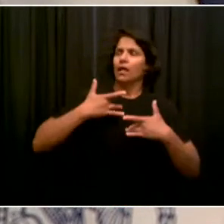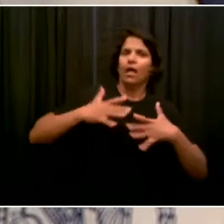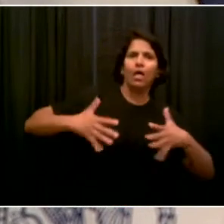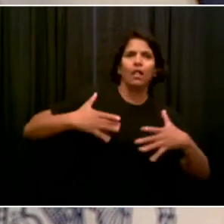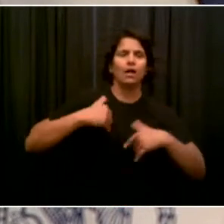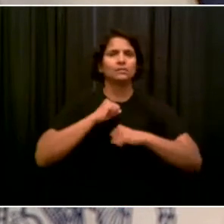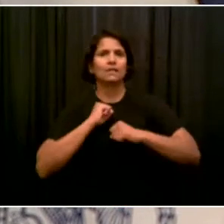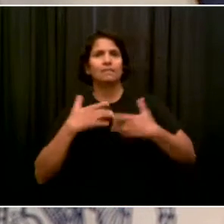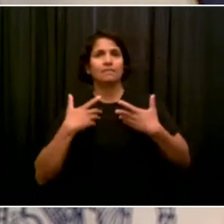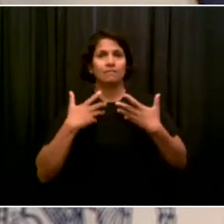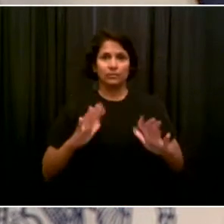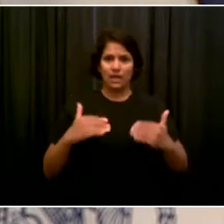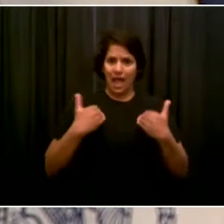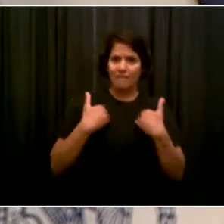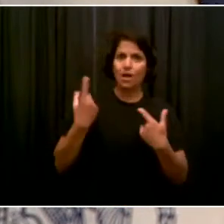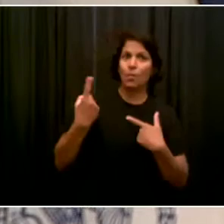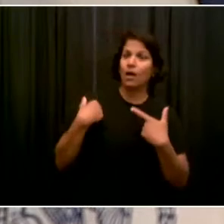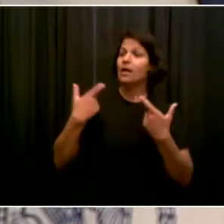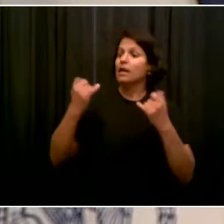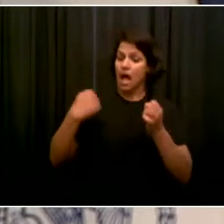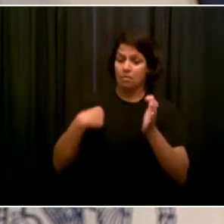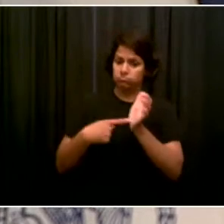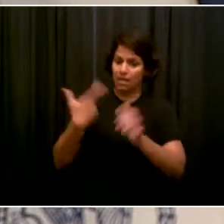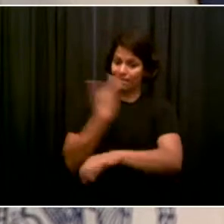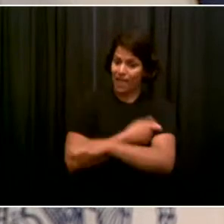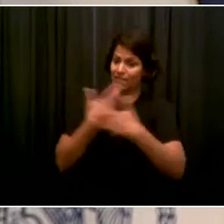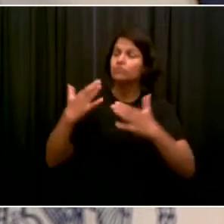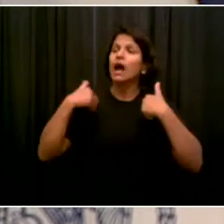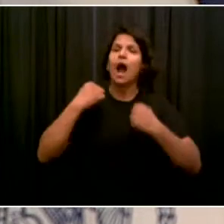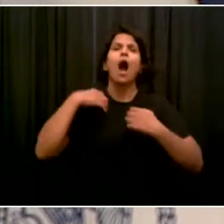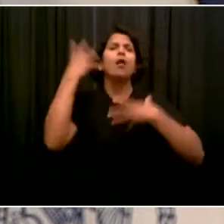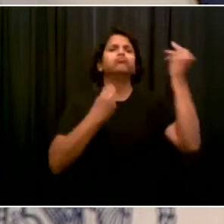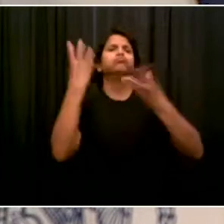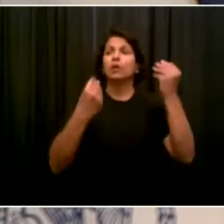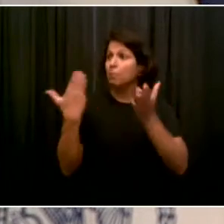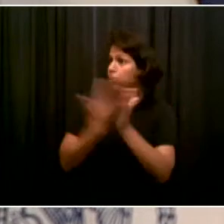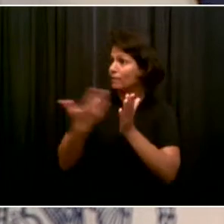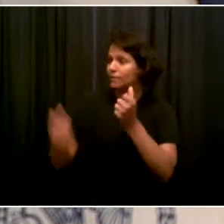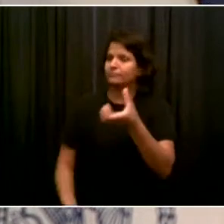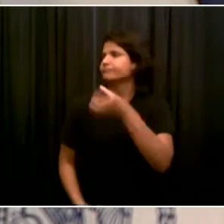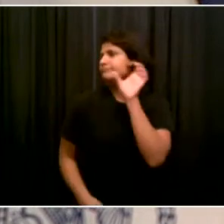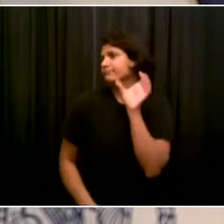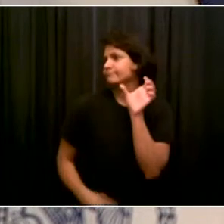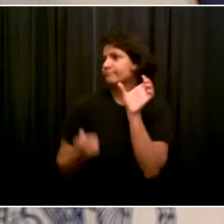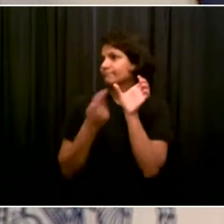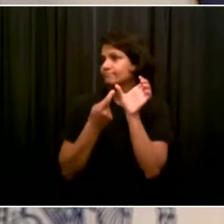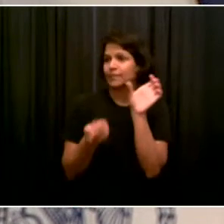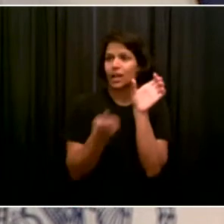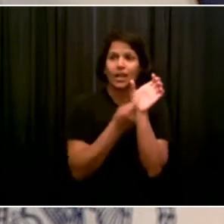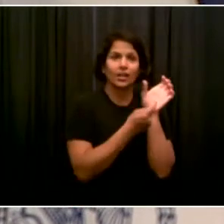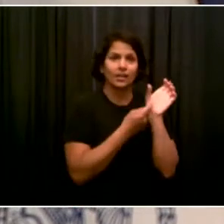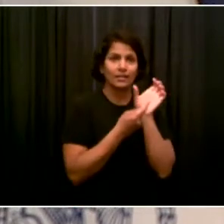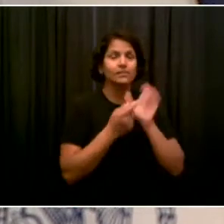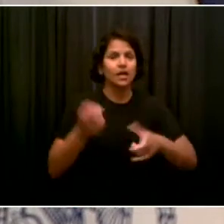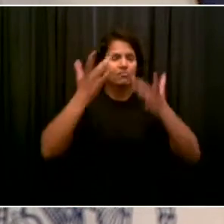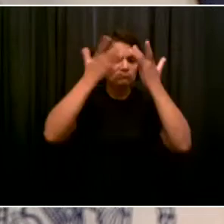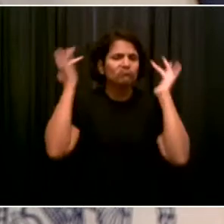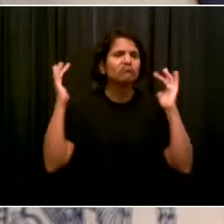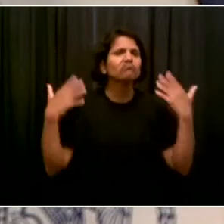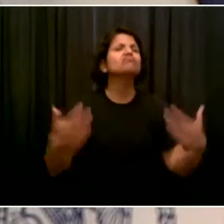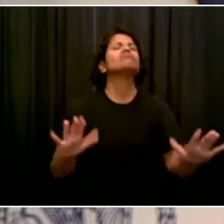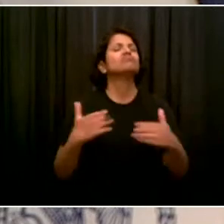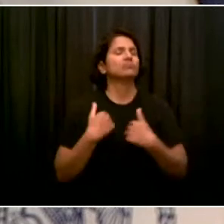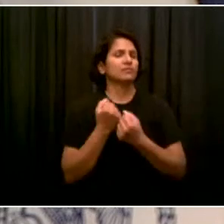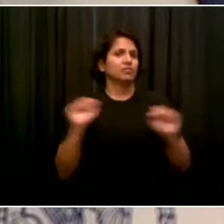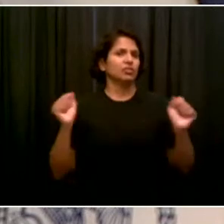easy to show proof with a vaccination card, with the NYC app, or the Excelsior Pass. All of